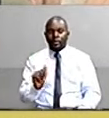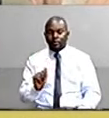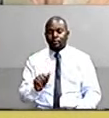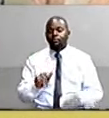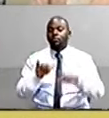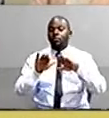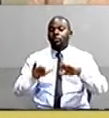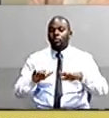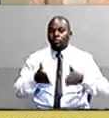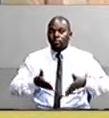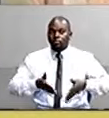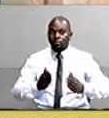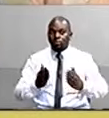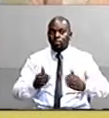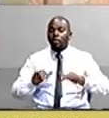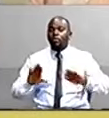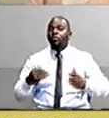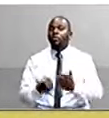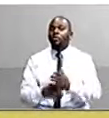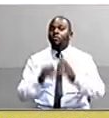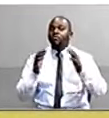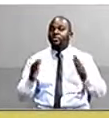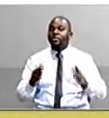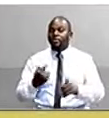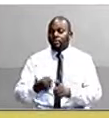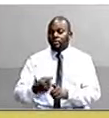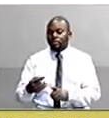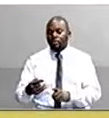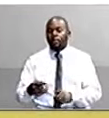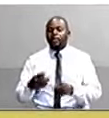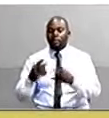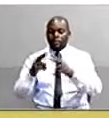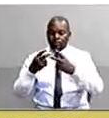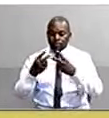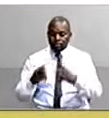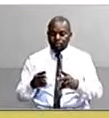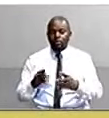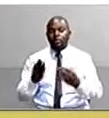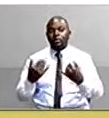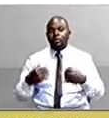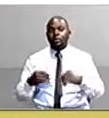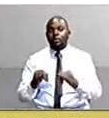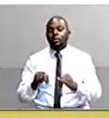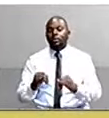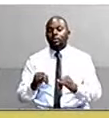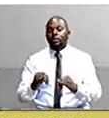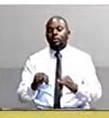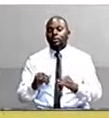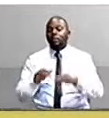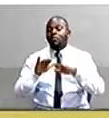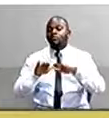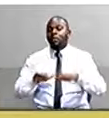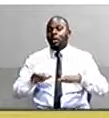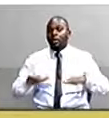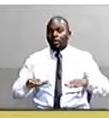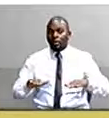a problem in Kampala. The pilot technology will be implemented at City Hall parking lot before rolling